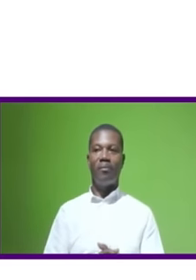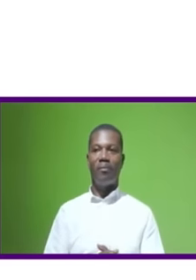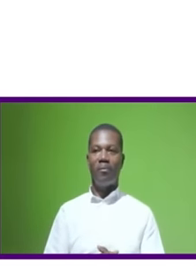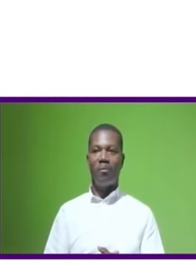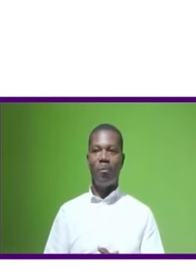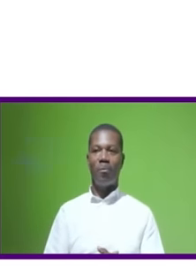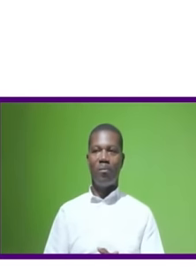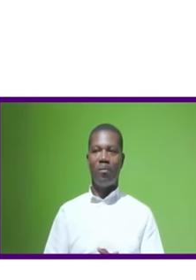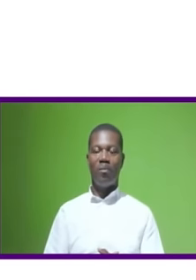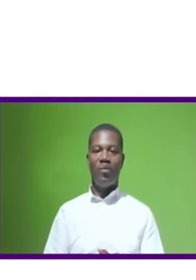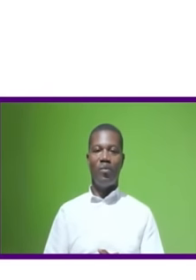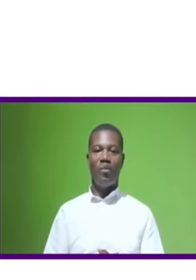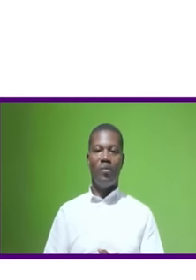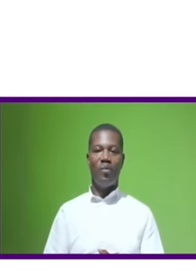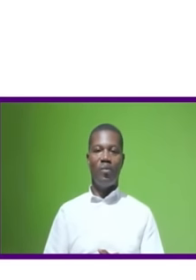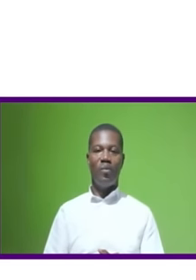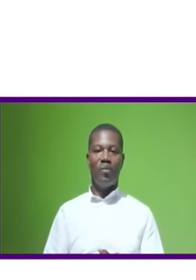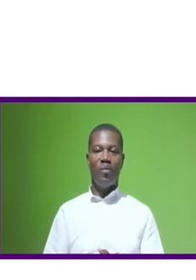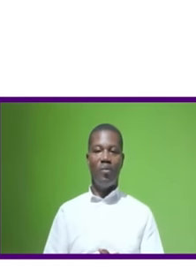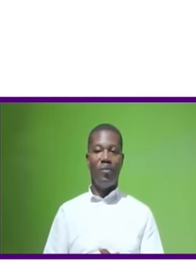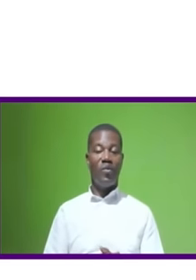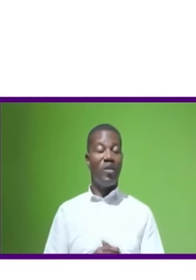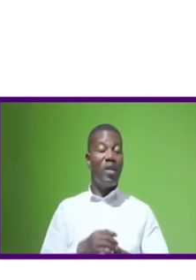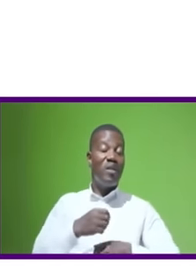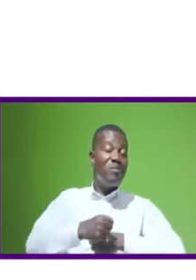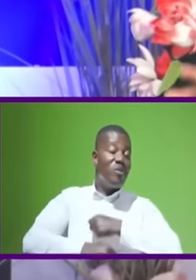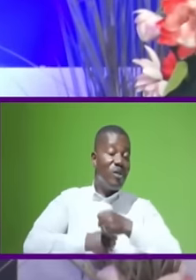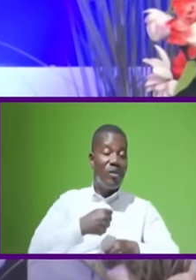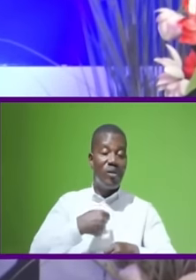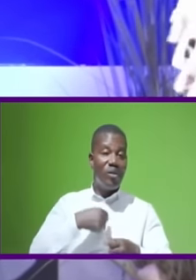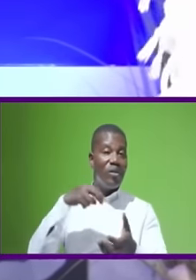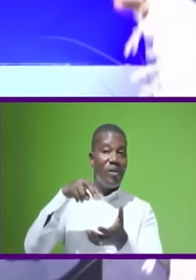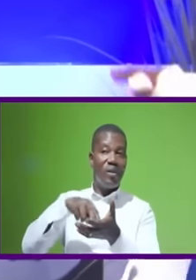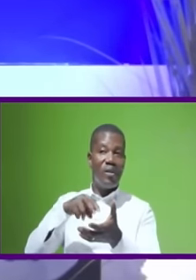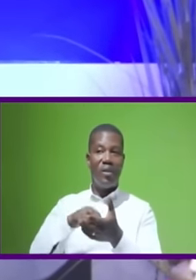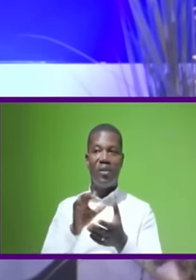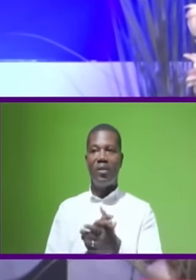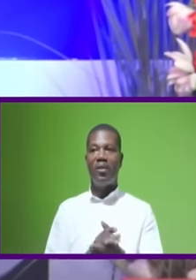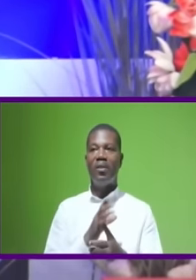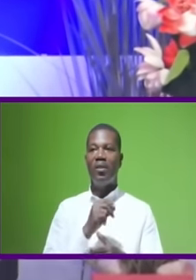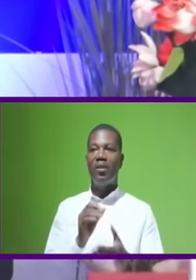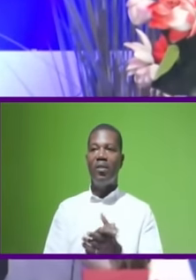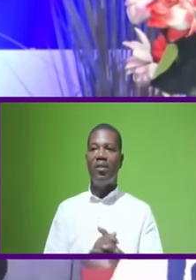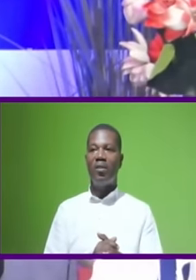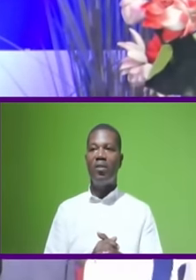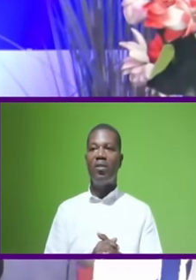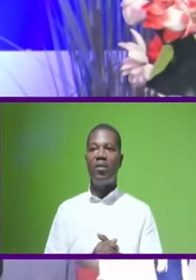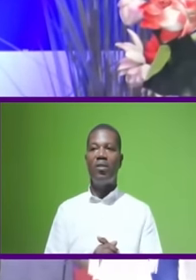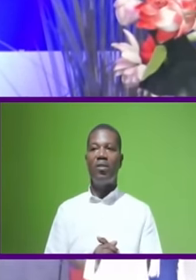me. Me brepa ne se me gina ha. All my struggle.